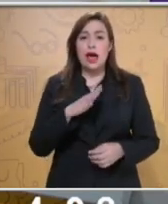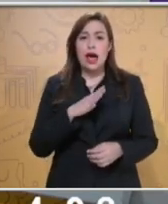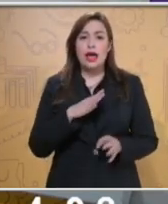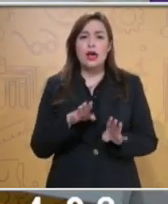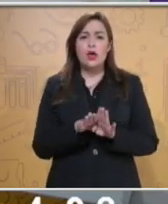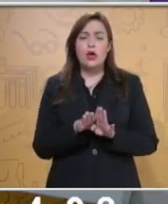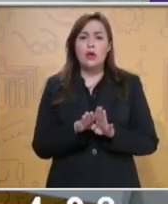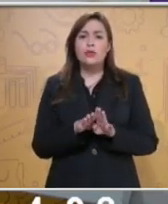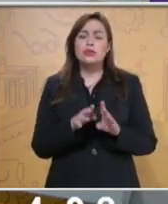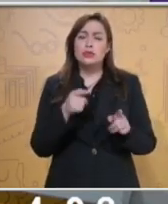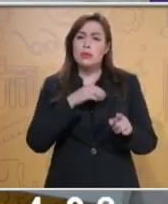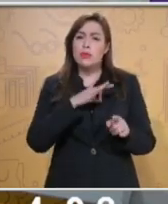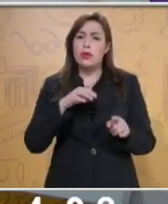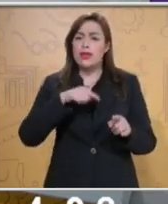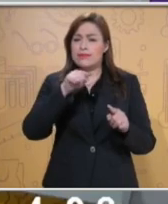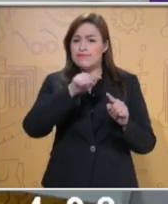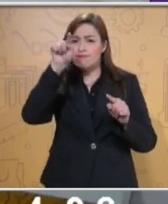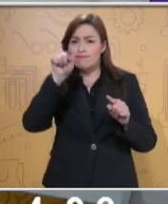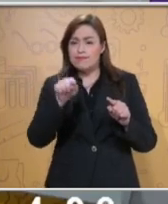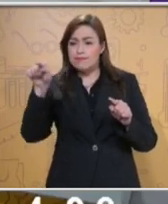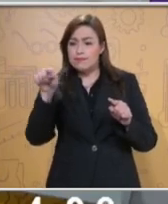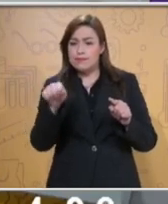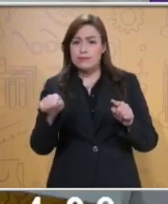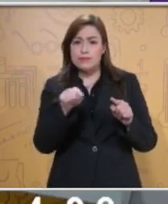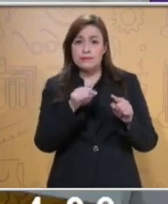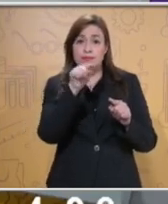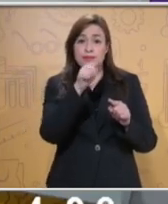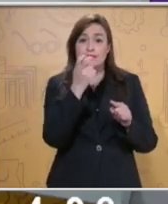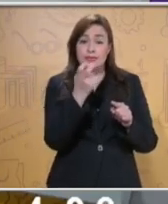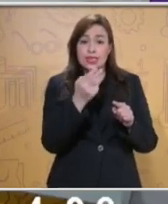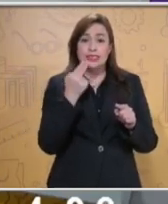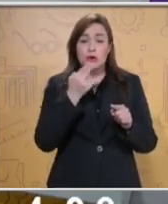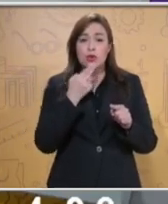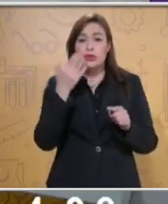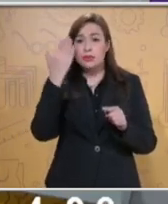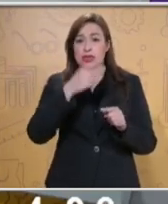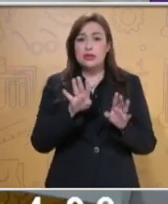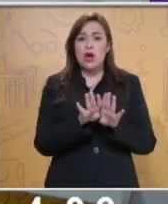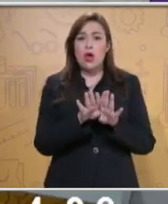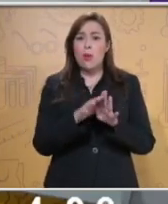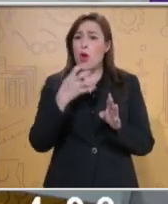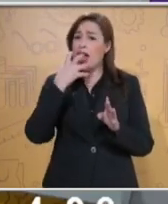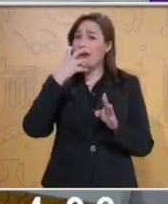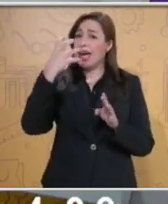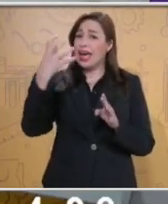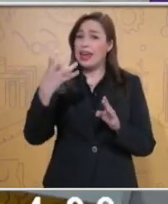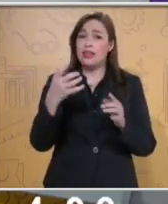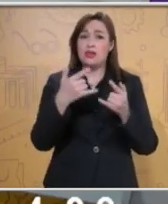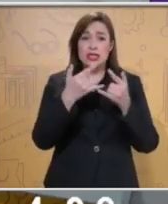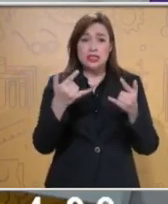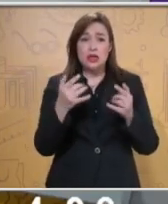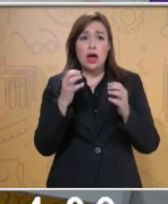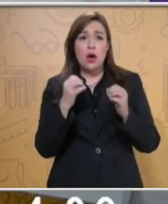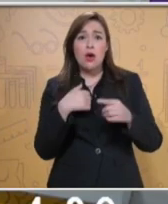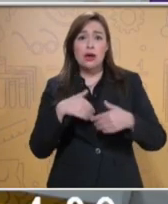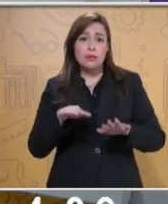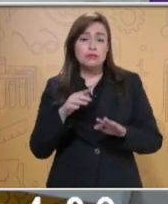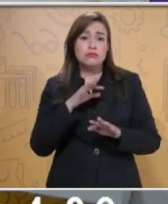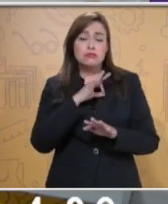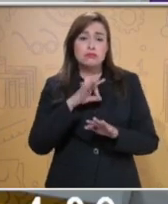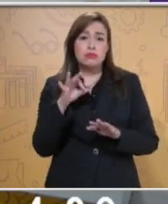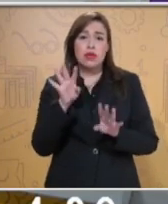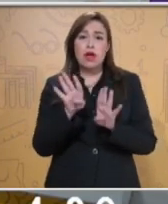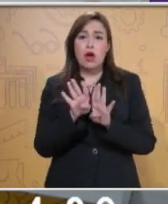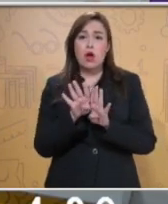effects or for screams. When a character is screaming in a story, we're going to find these kind of bubbles with